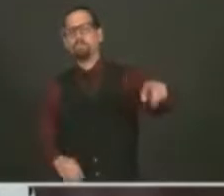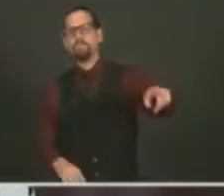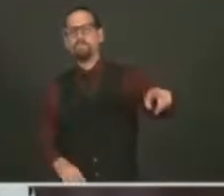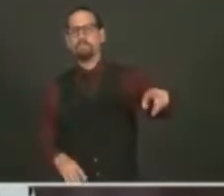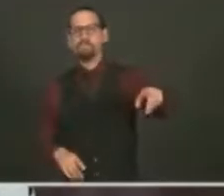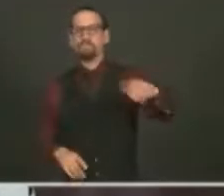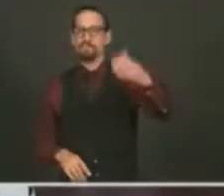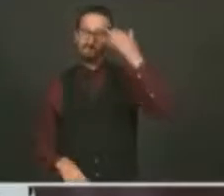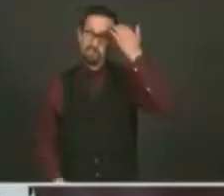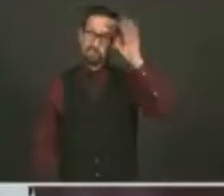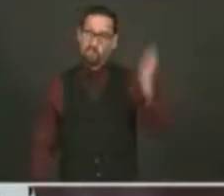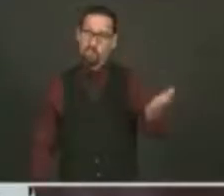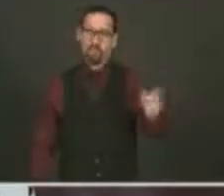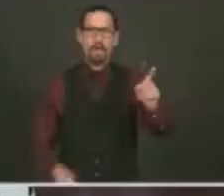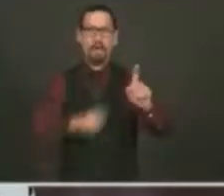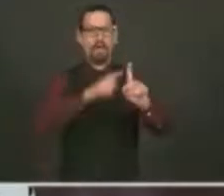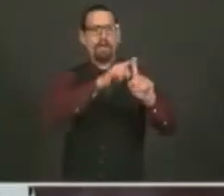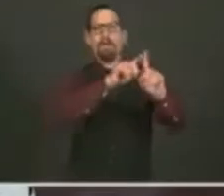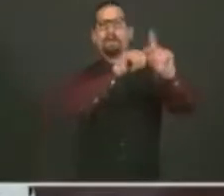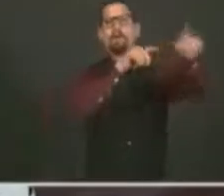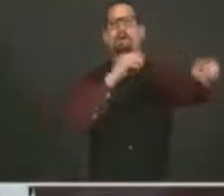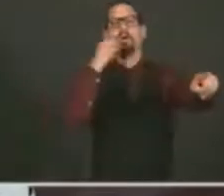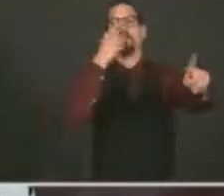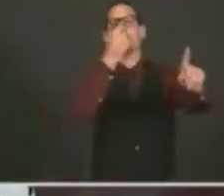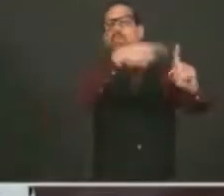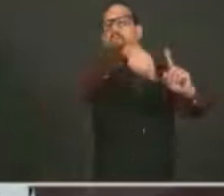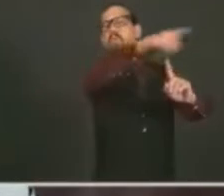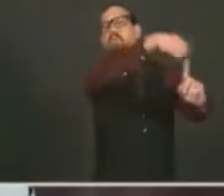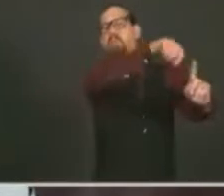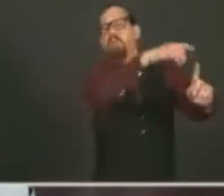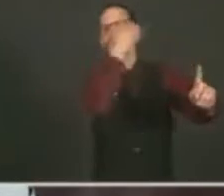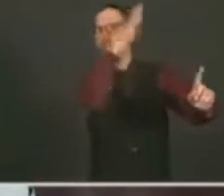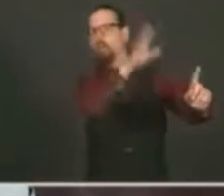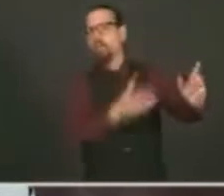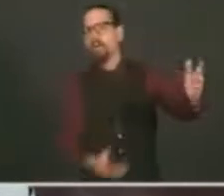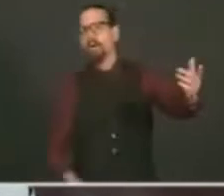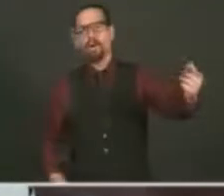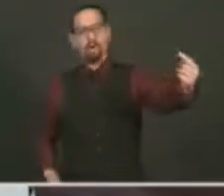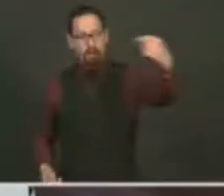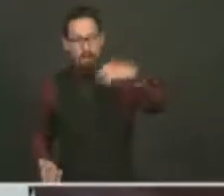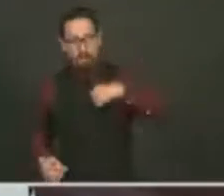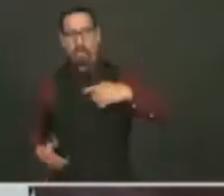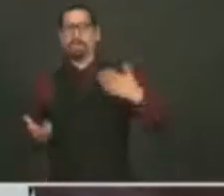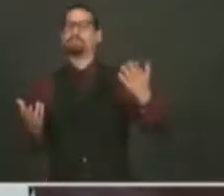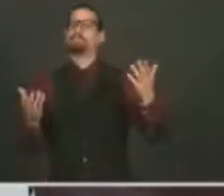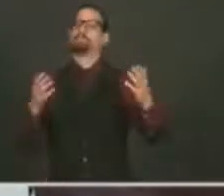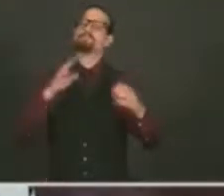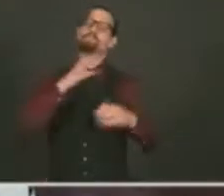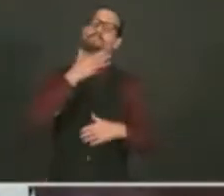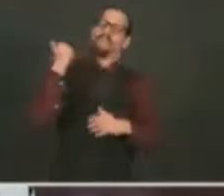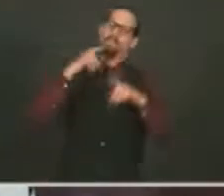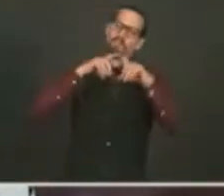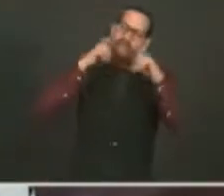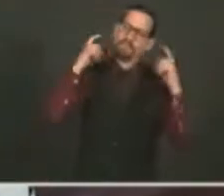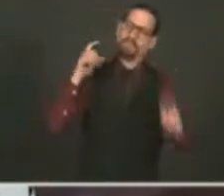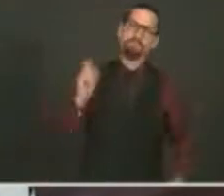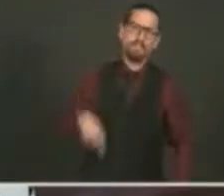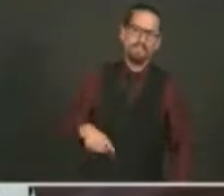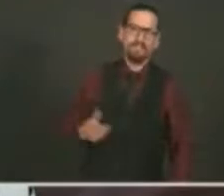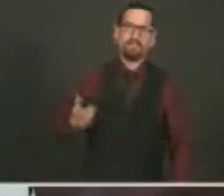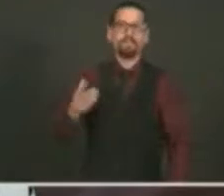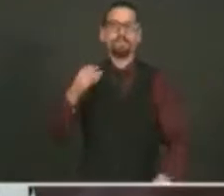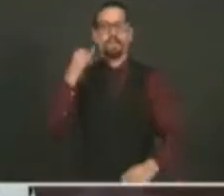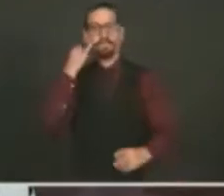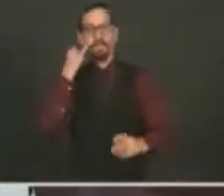continue to wear our masks. People are generally doing the right thing when around strangers in public in terms of